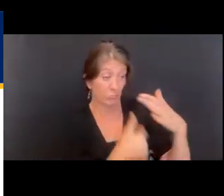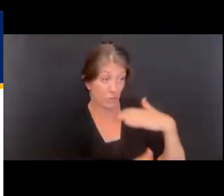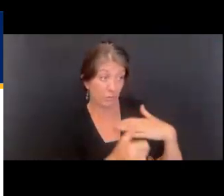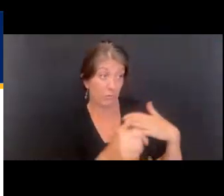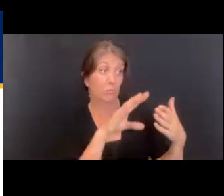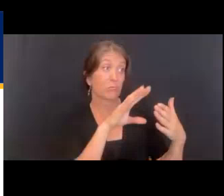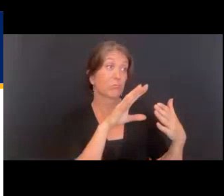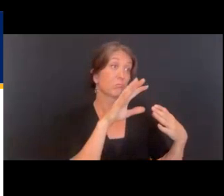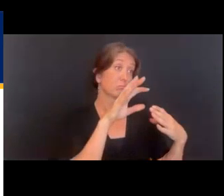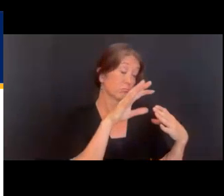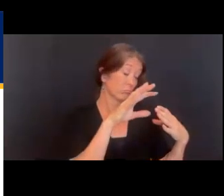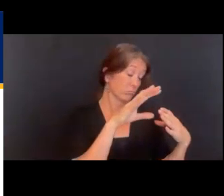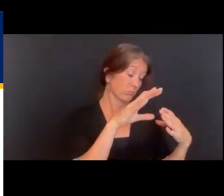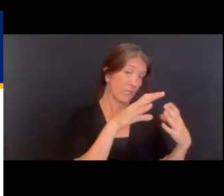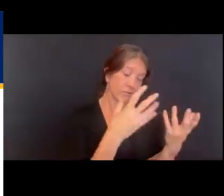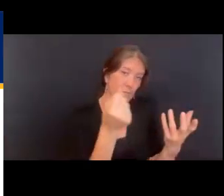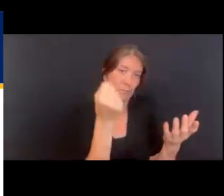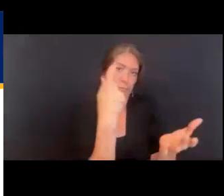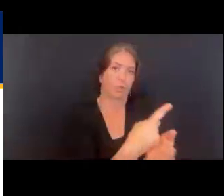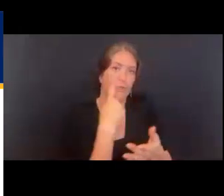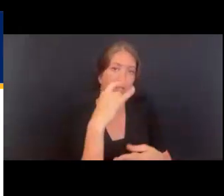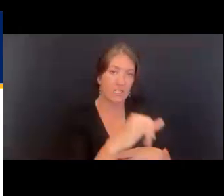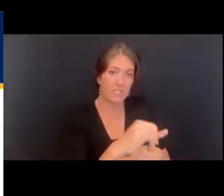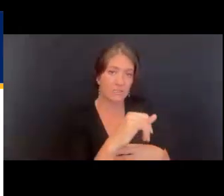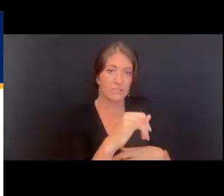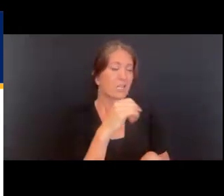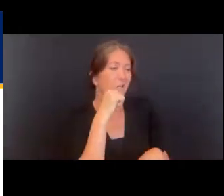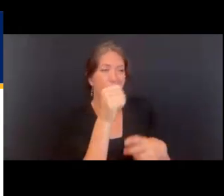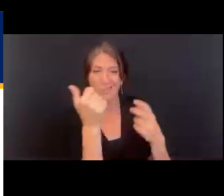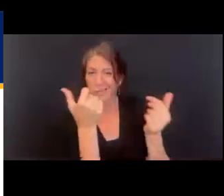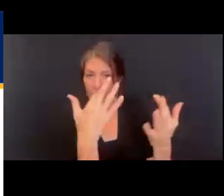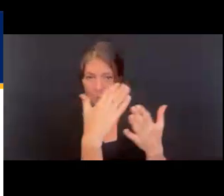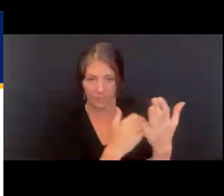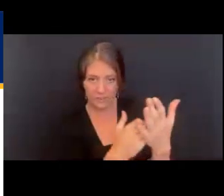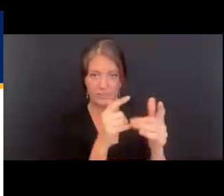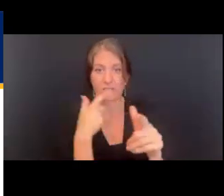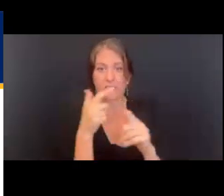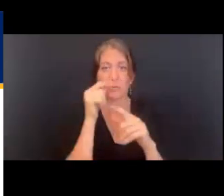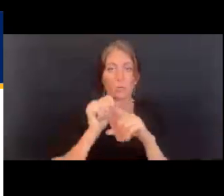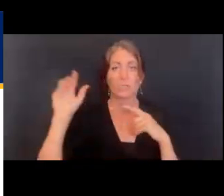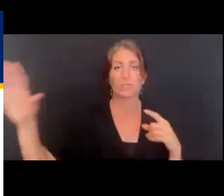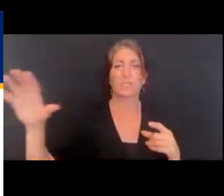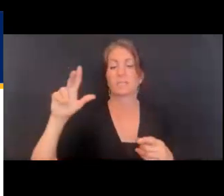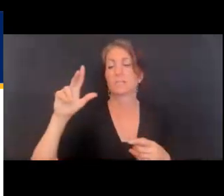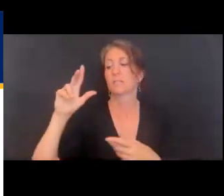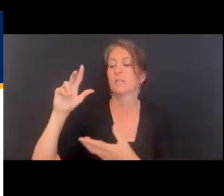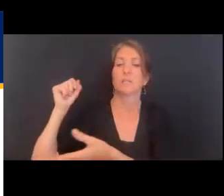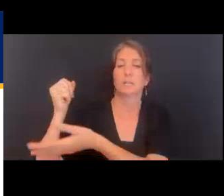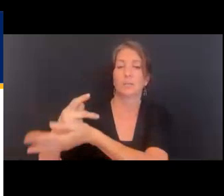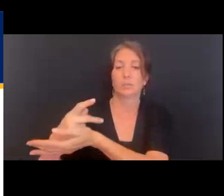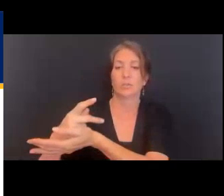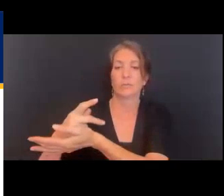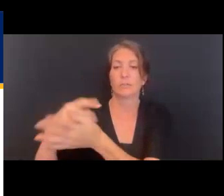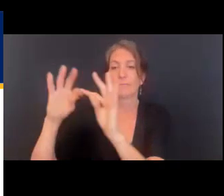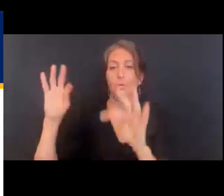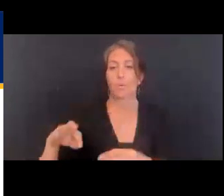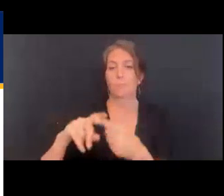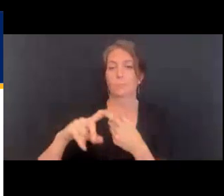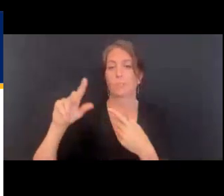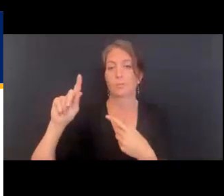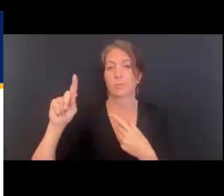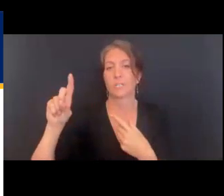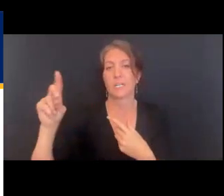list, KDADS will send a waiver access approval form to KDHE for processing. Currently, the only waiver